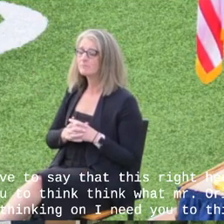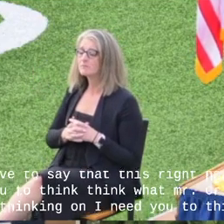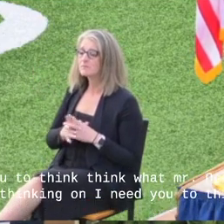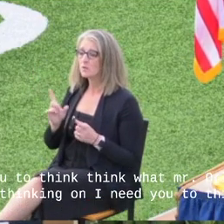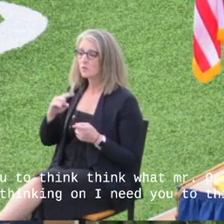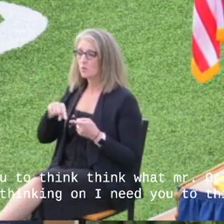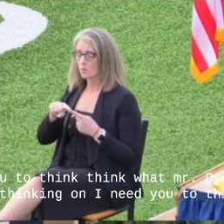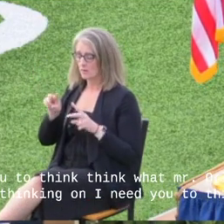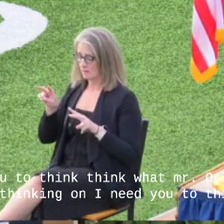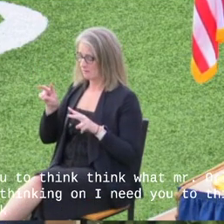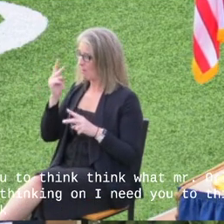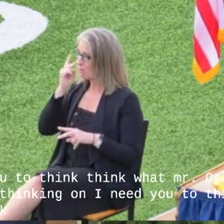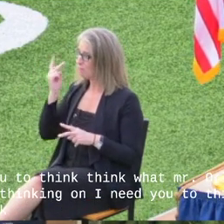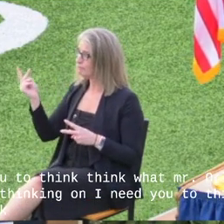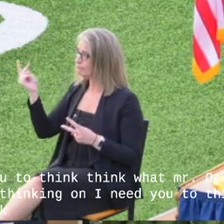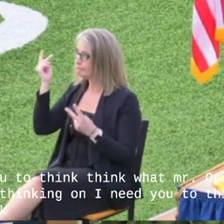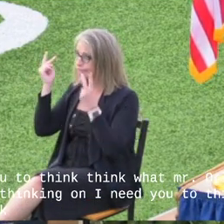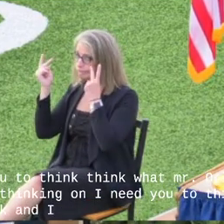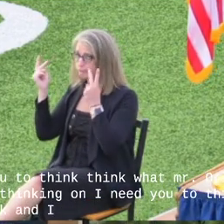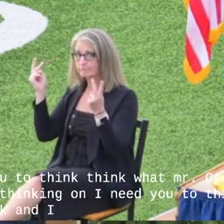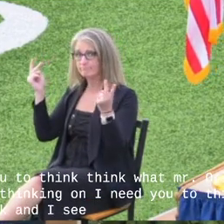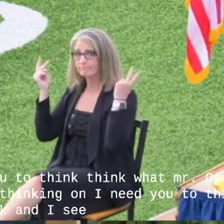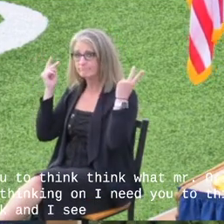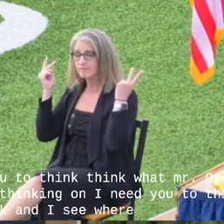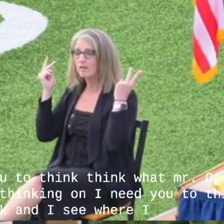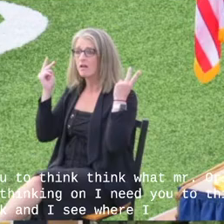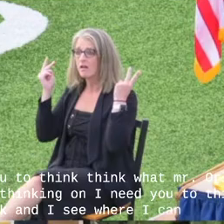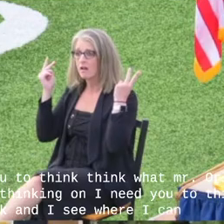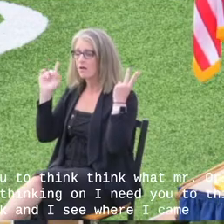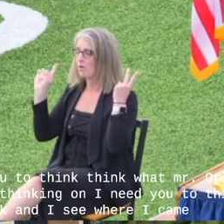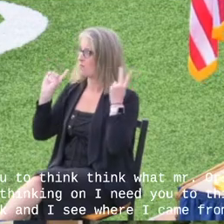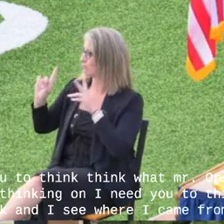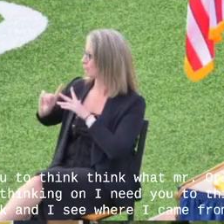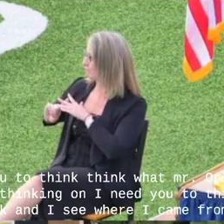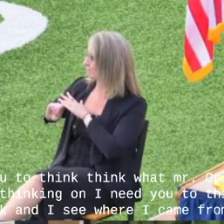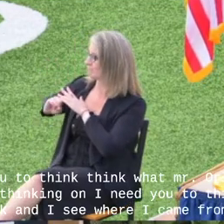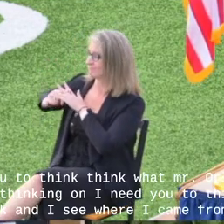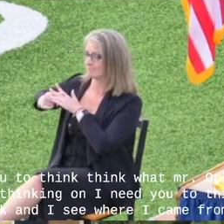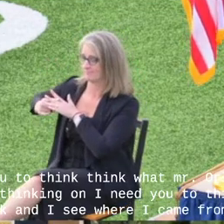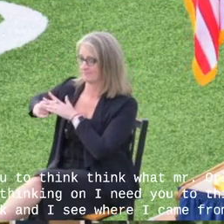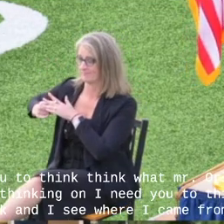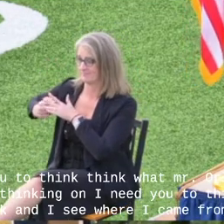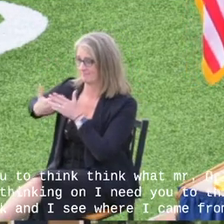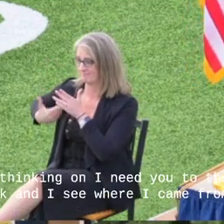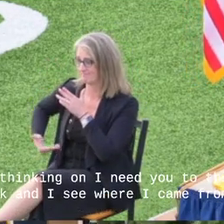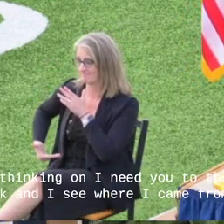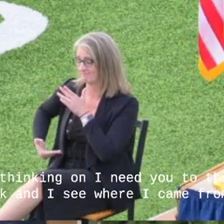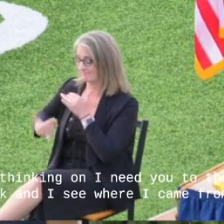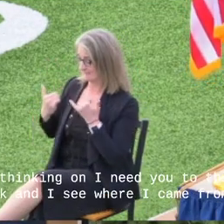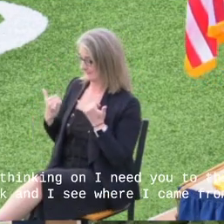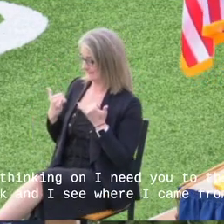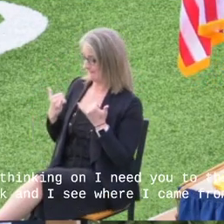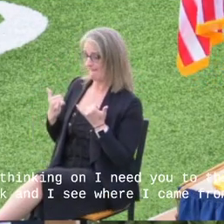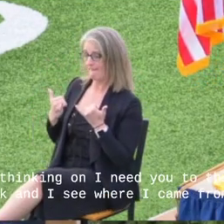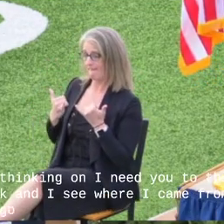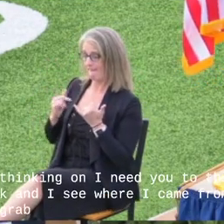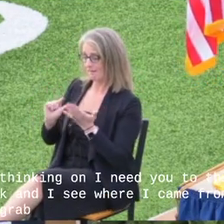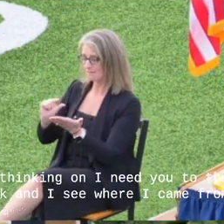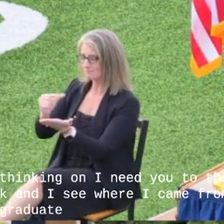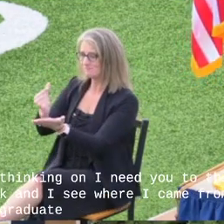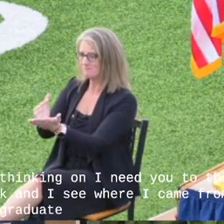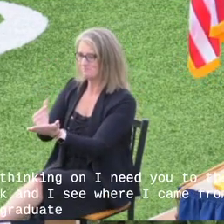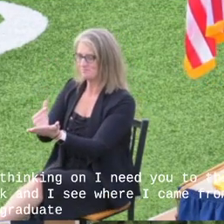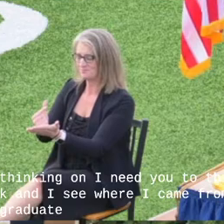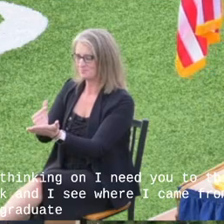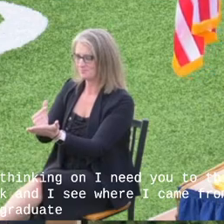I look back and I see where I came from, and now today as I